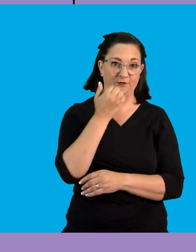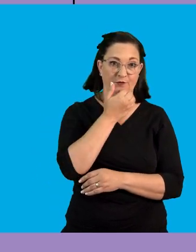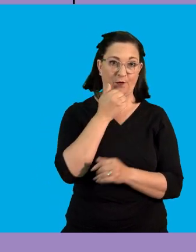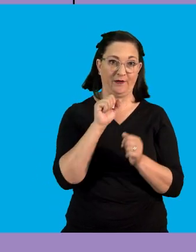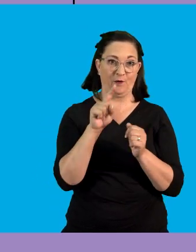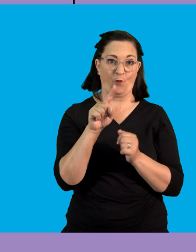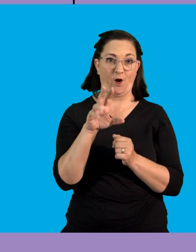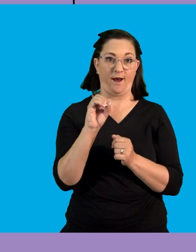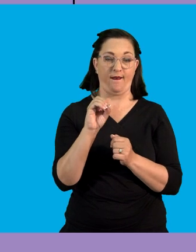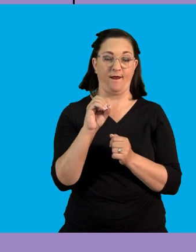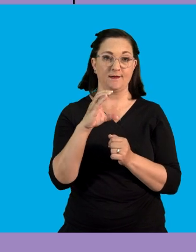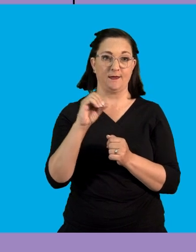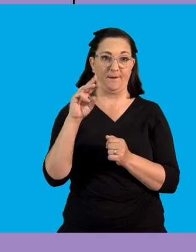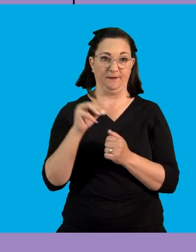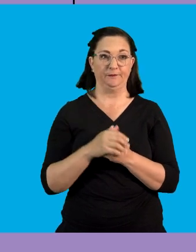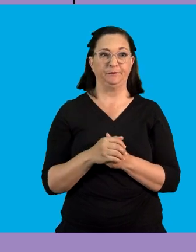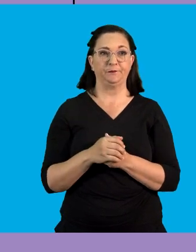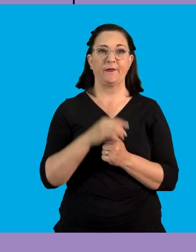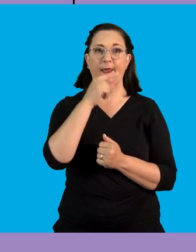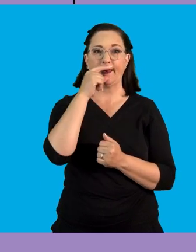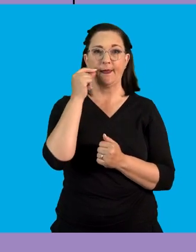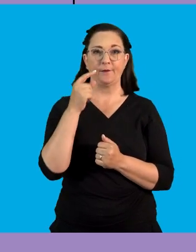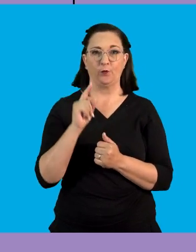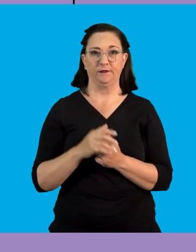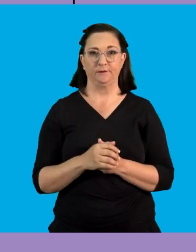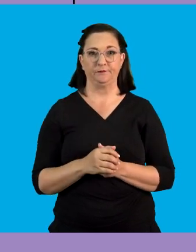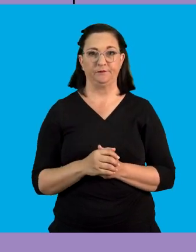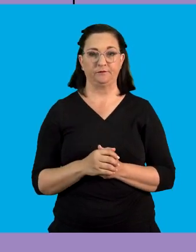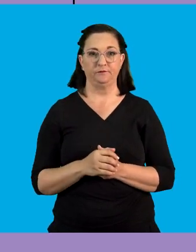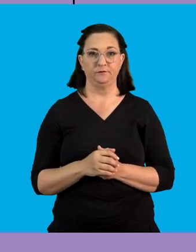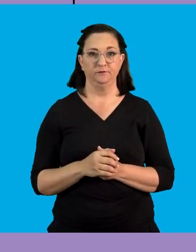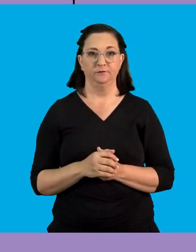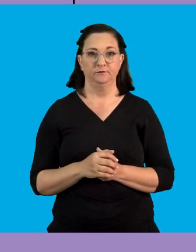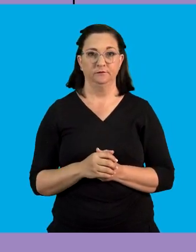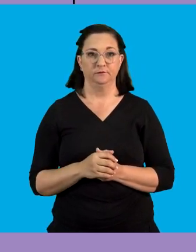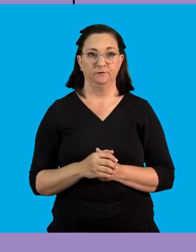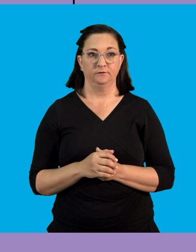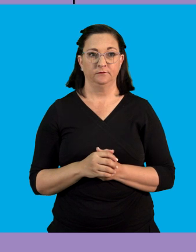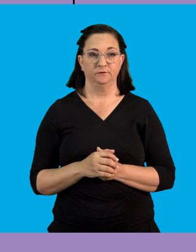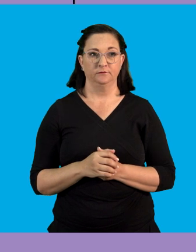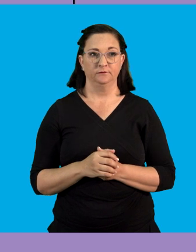What is the name of the triangle? We look at the markings.